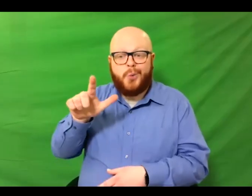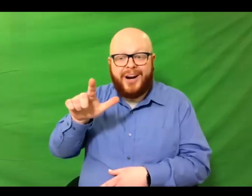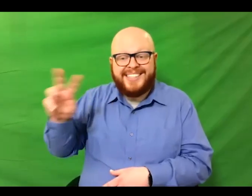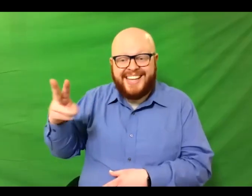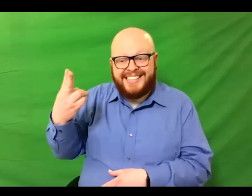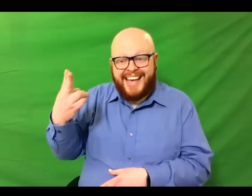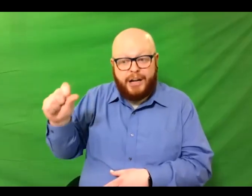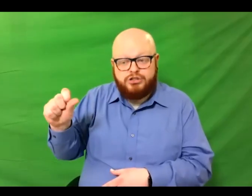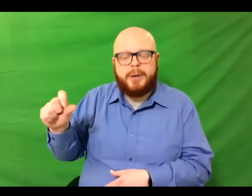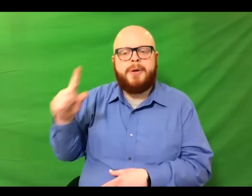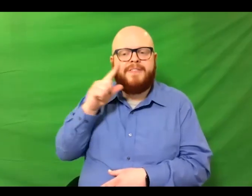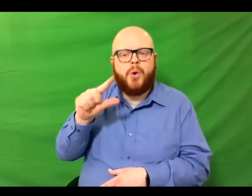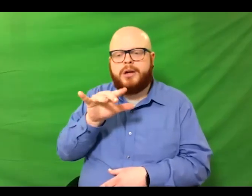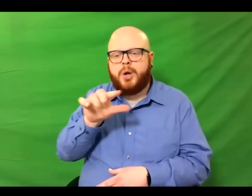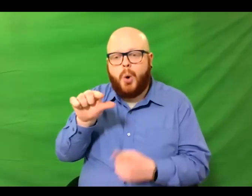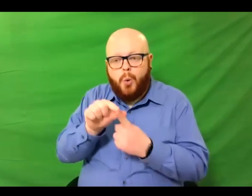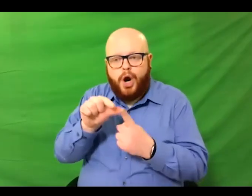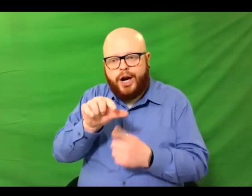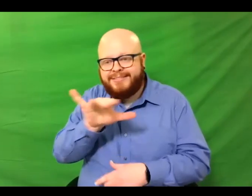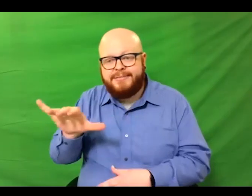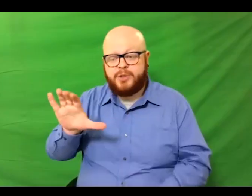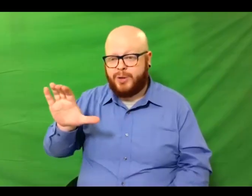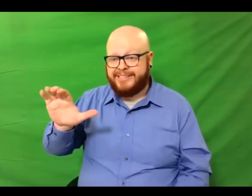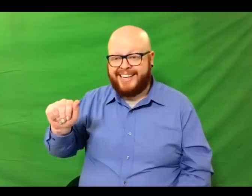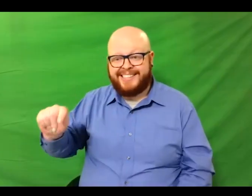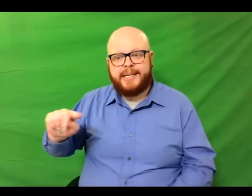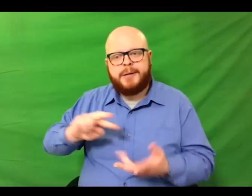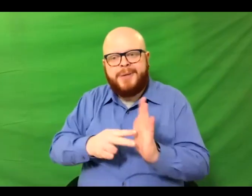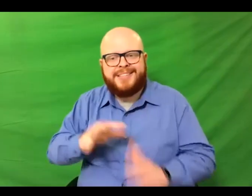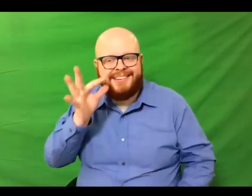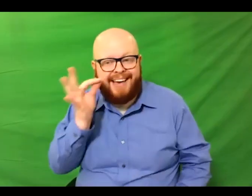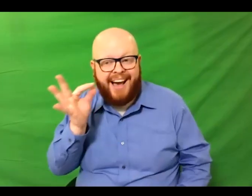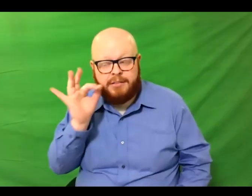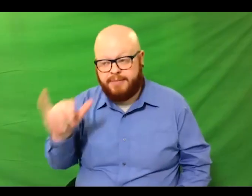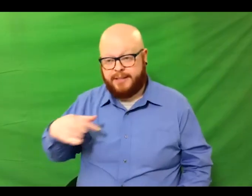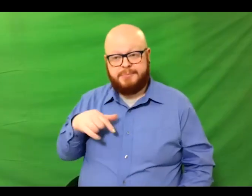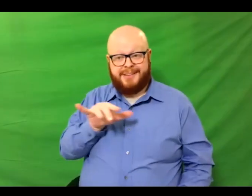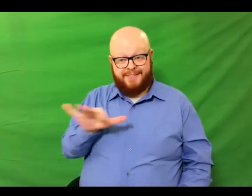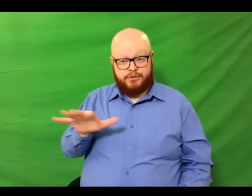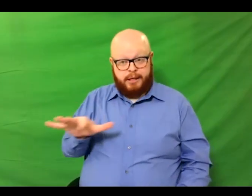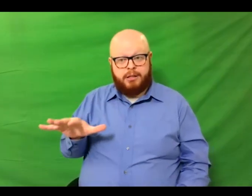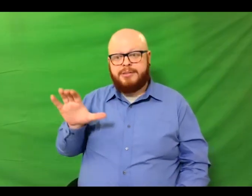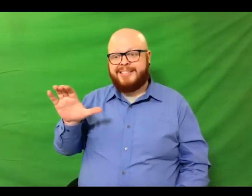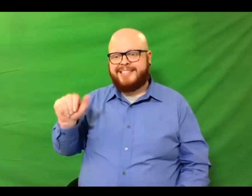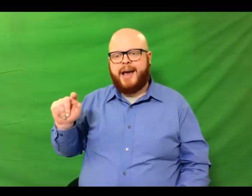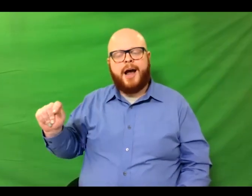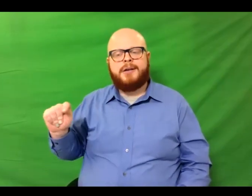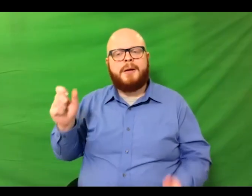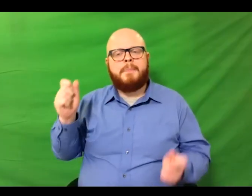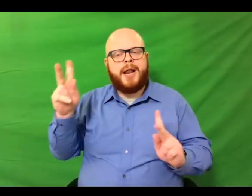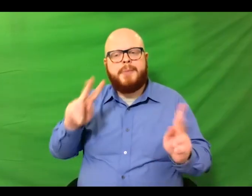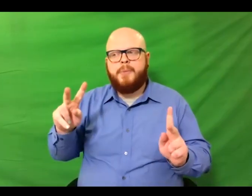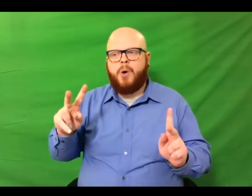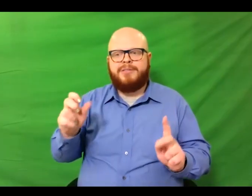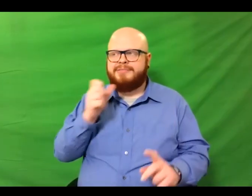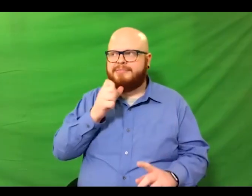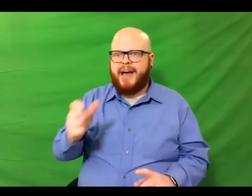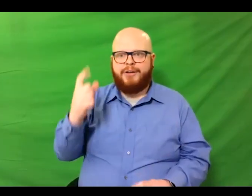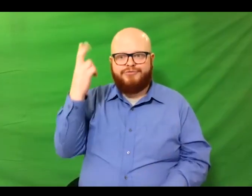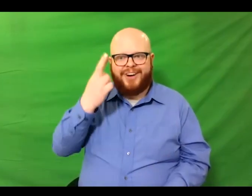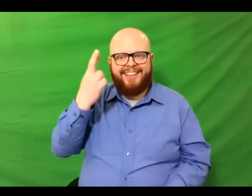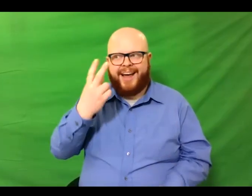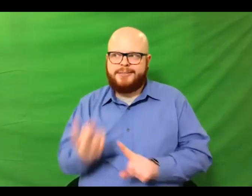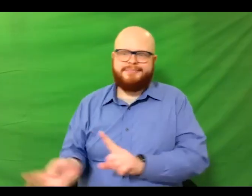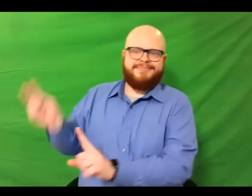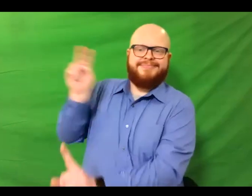go C-A-T, I just spelled cat. That's me fingerspelling. Many of us have not thought about the other side, which is when you're taking it in